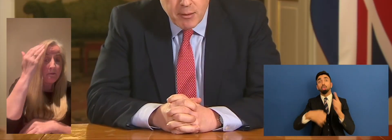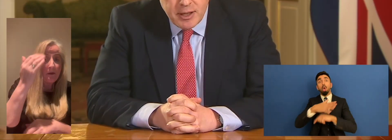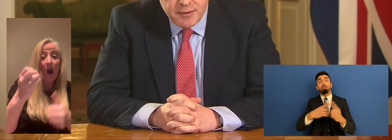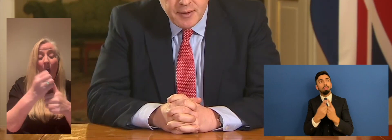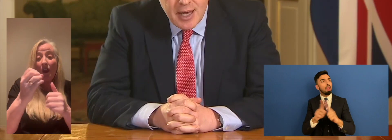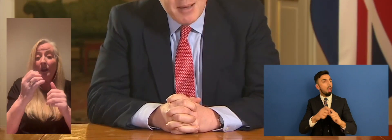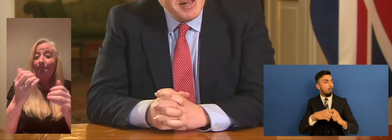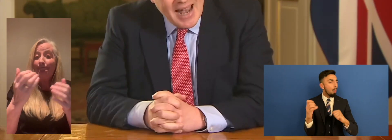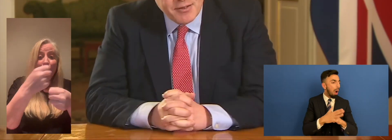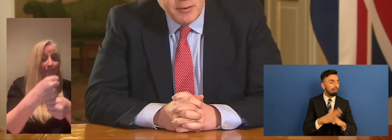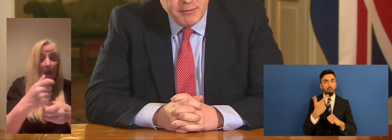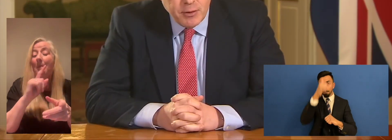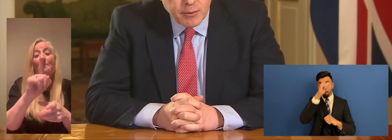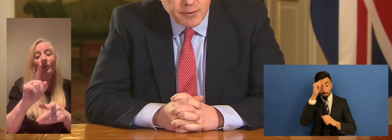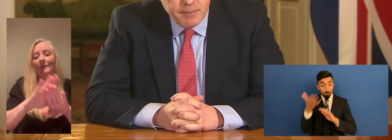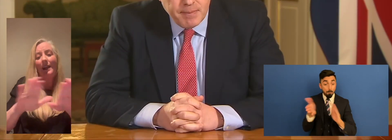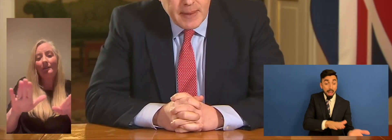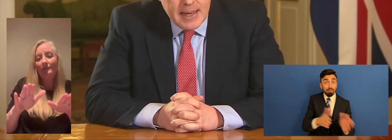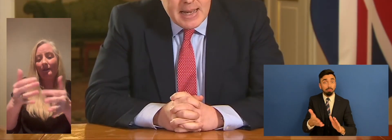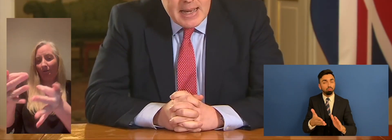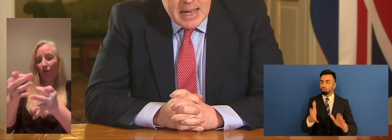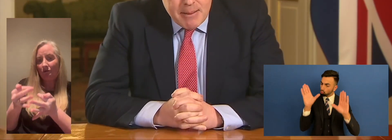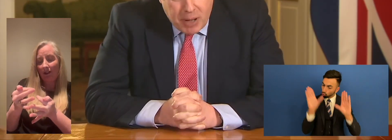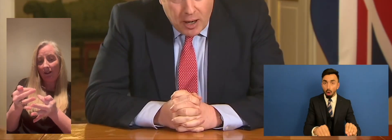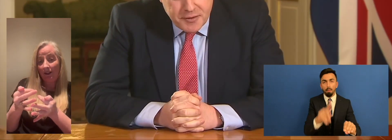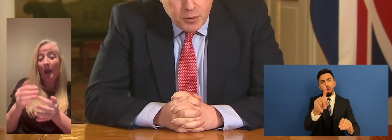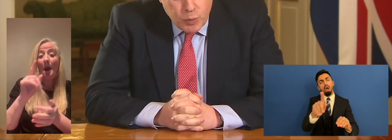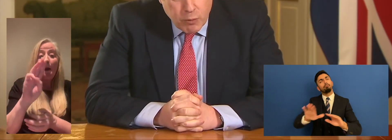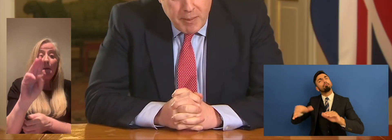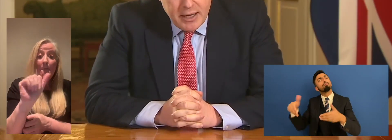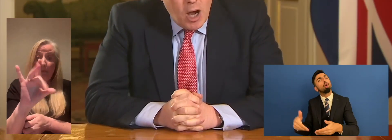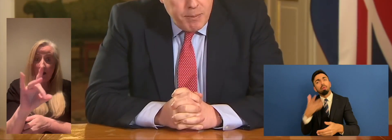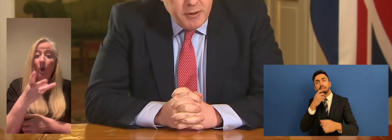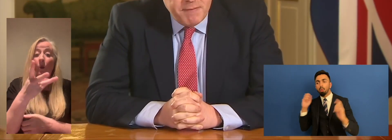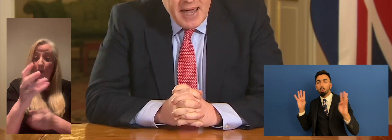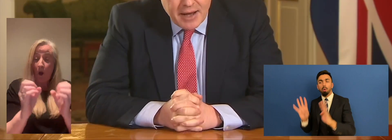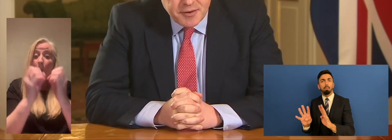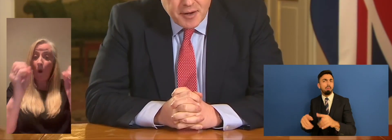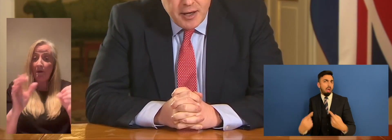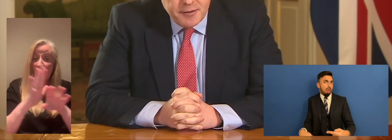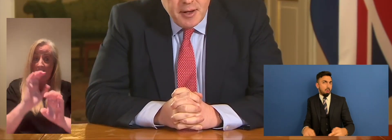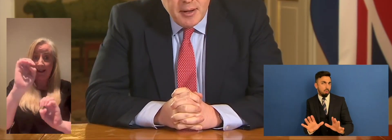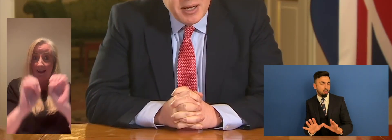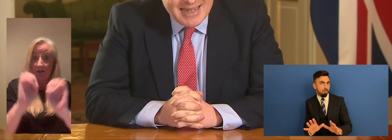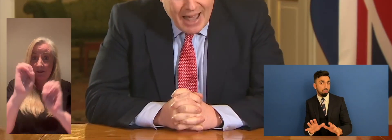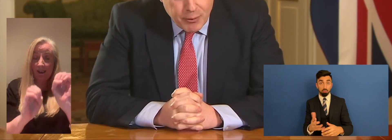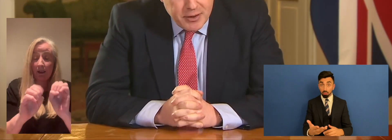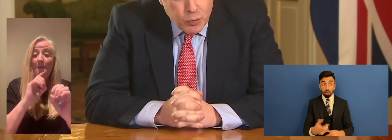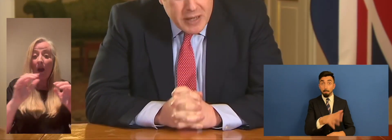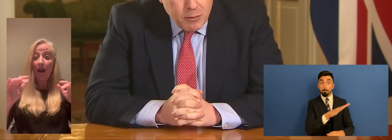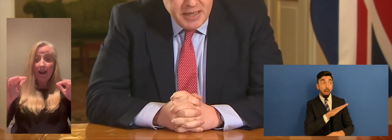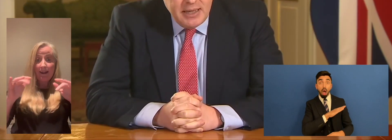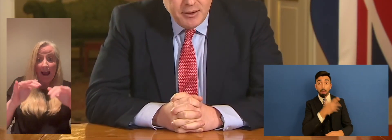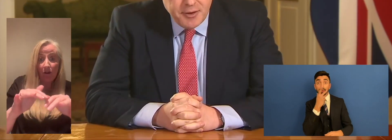other ceremonies, but excluding funerals. Parks will remain open for exercise, but